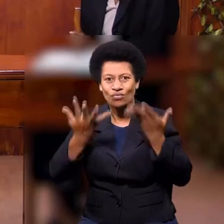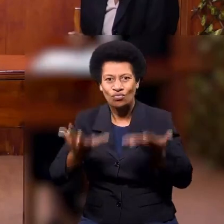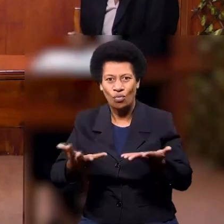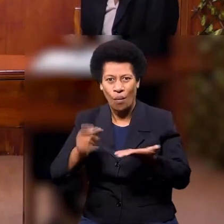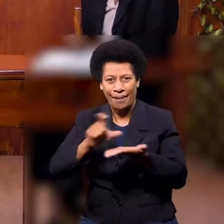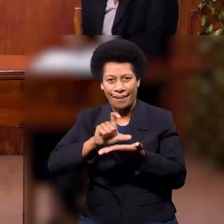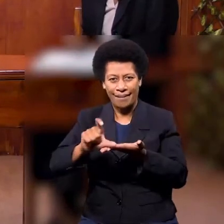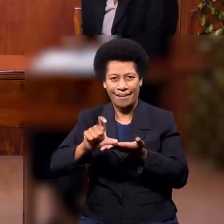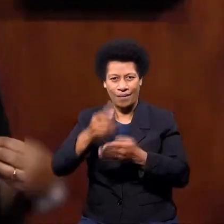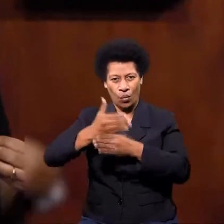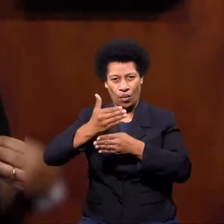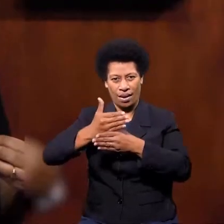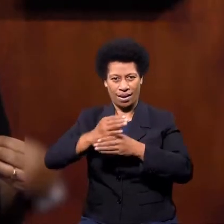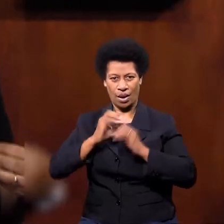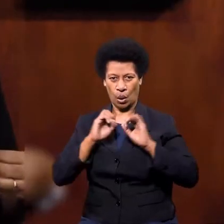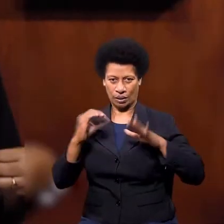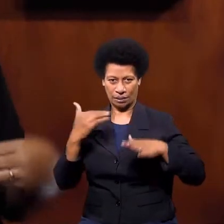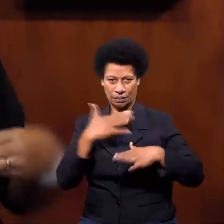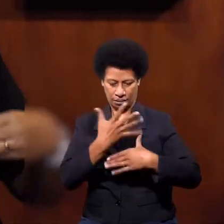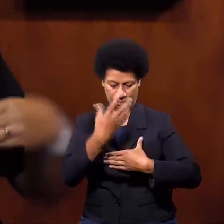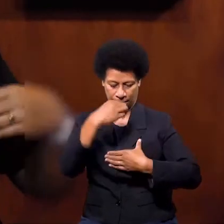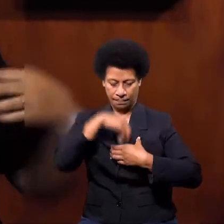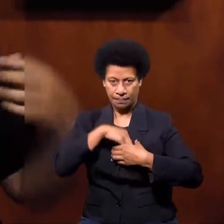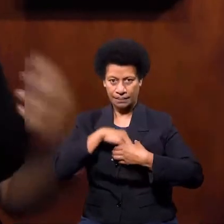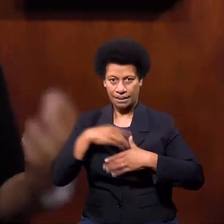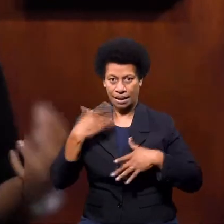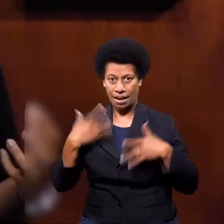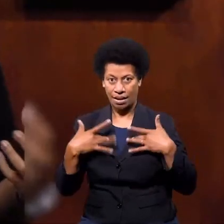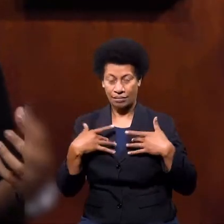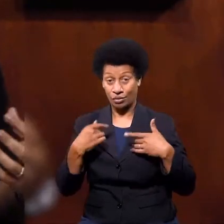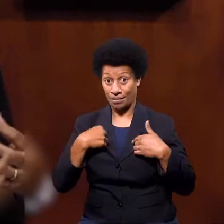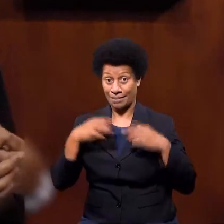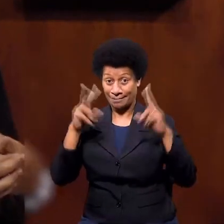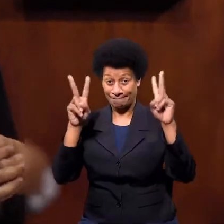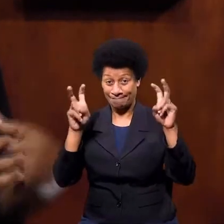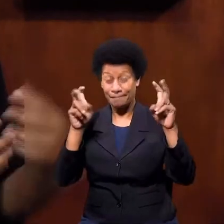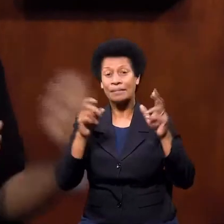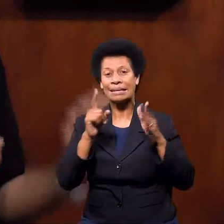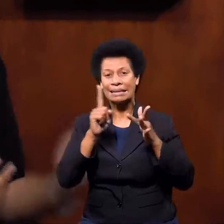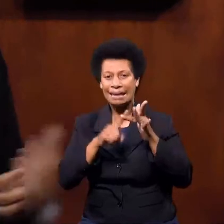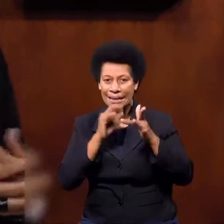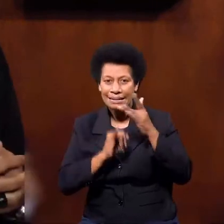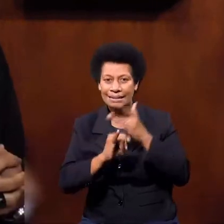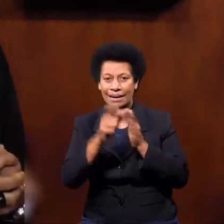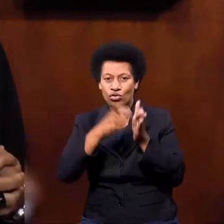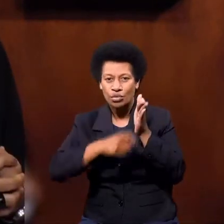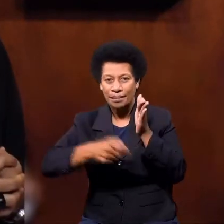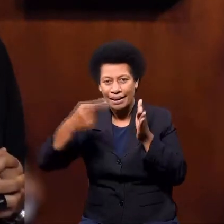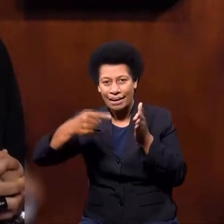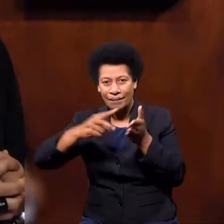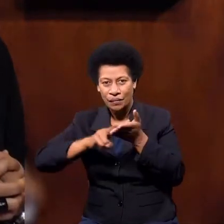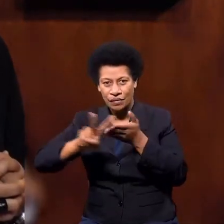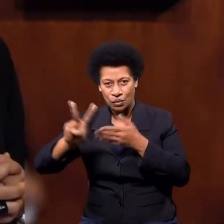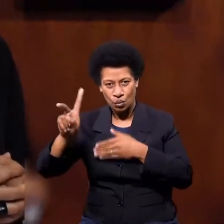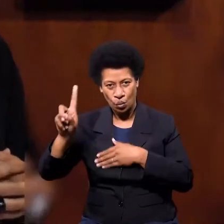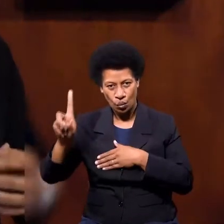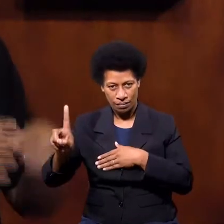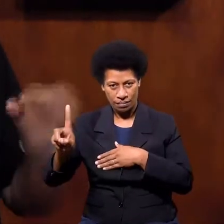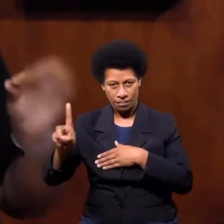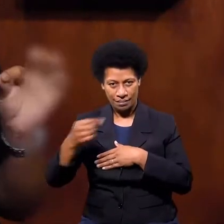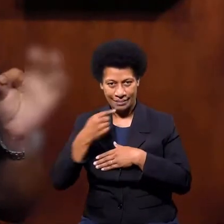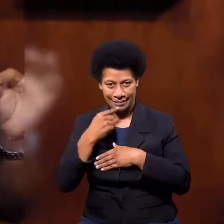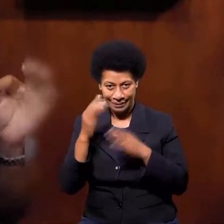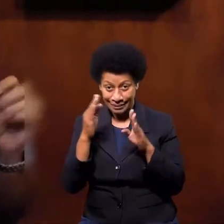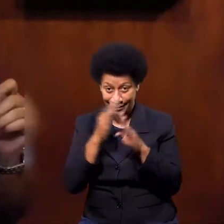the work of the Holy Spirit in our life that I have just highlighted from Isaiah chapter 11, verse 1, that